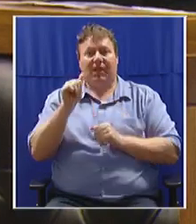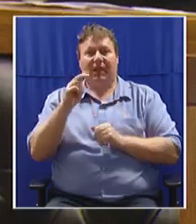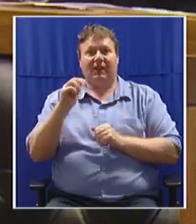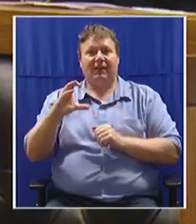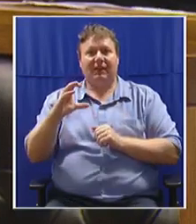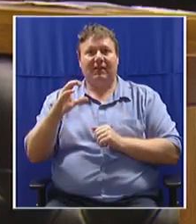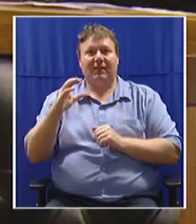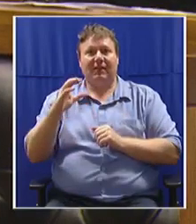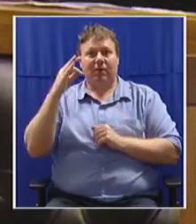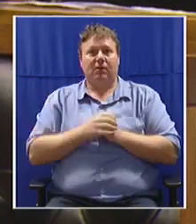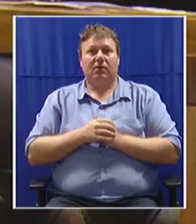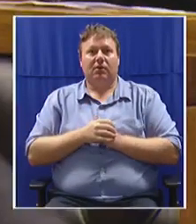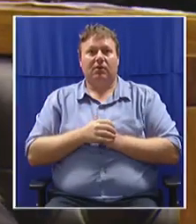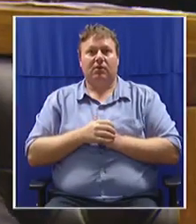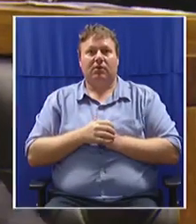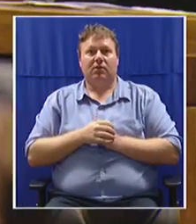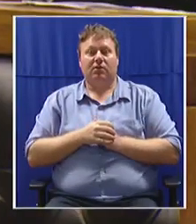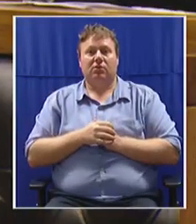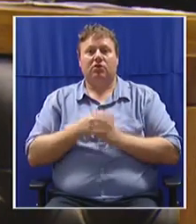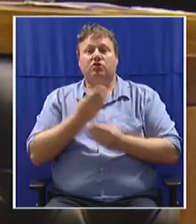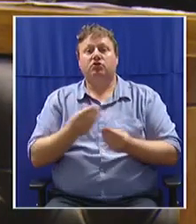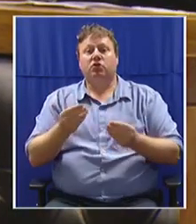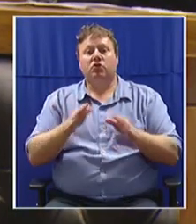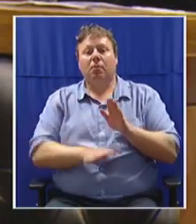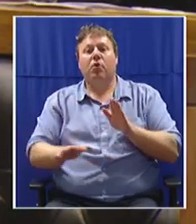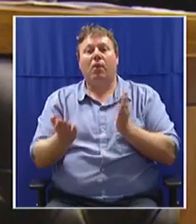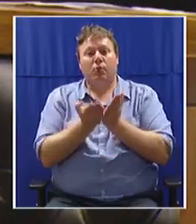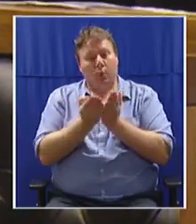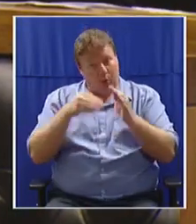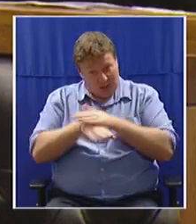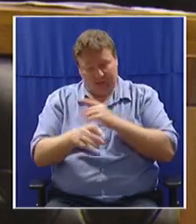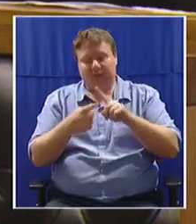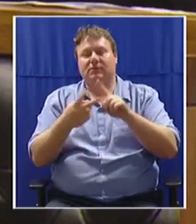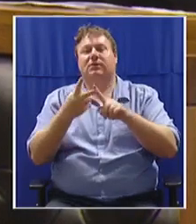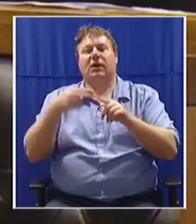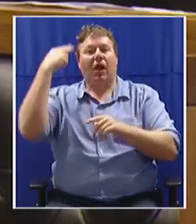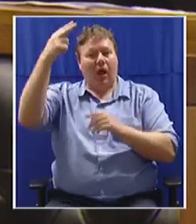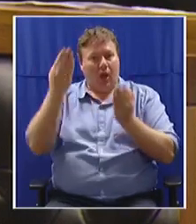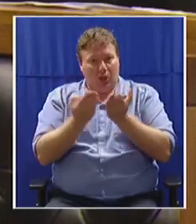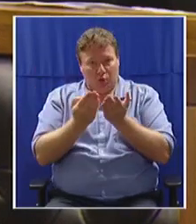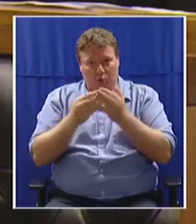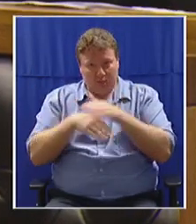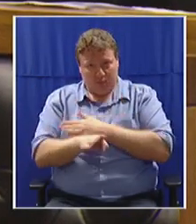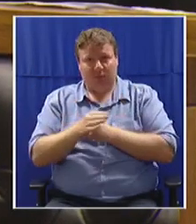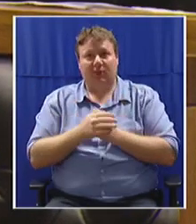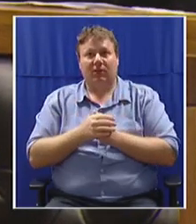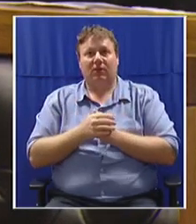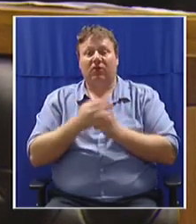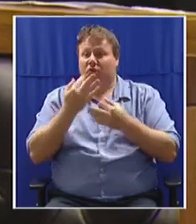children that are attending our primary schools, children that are attending our secondary schools, they do so